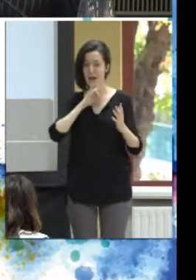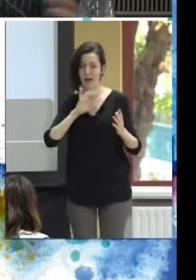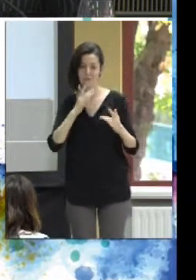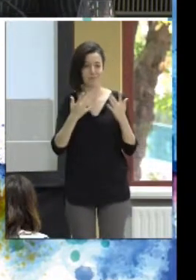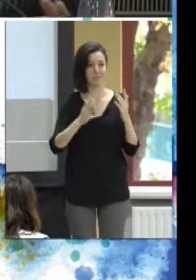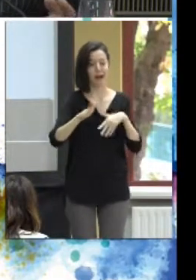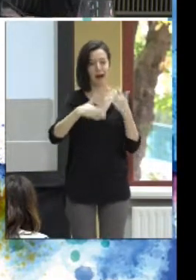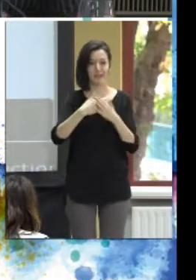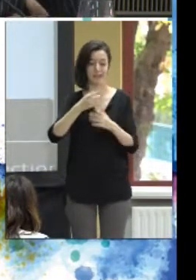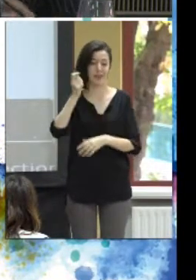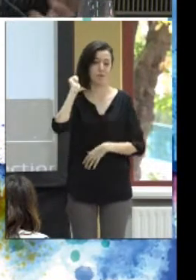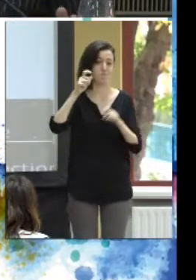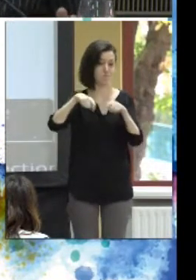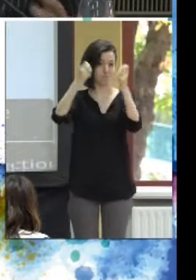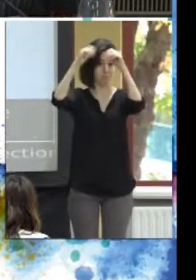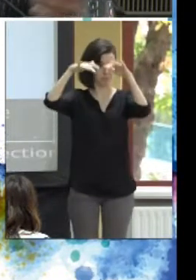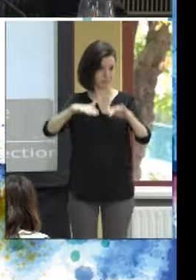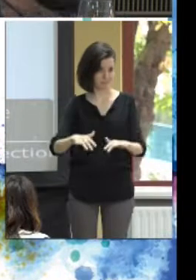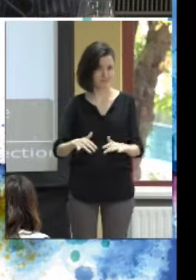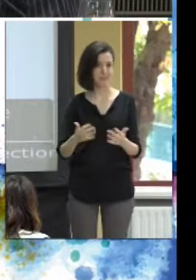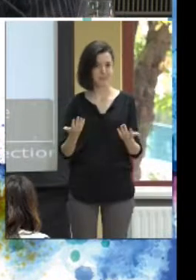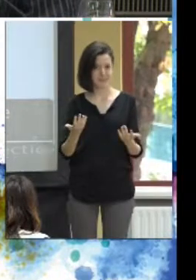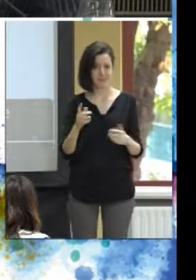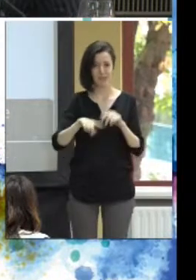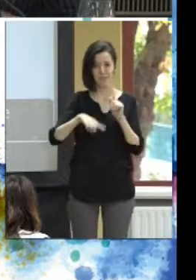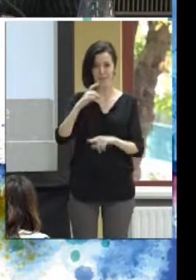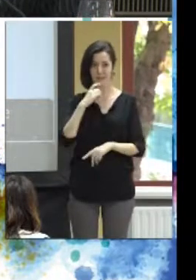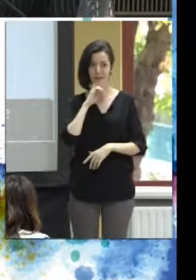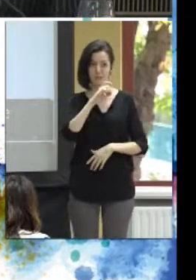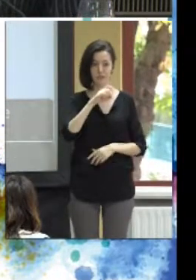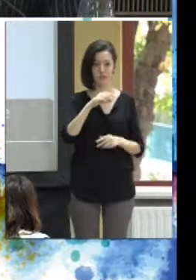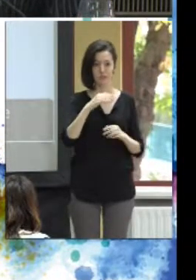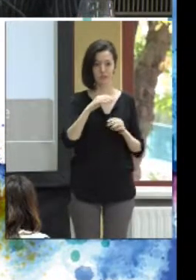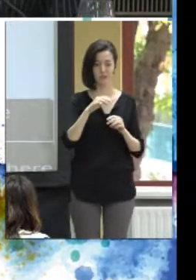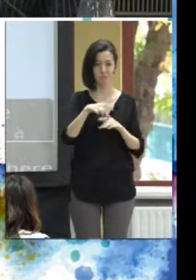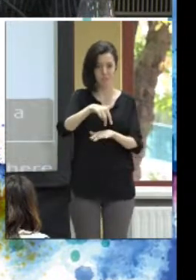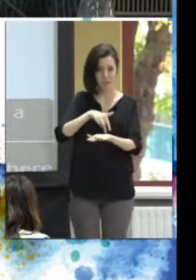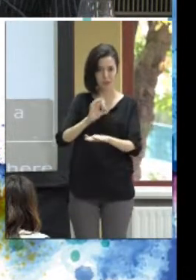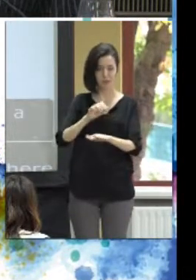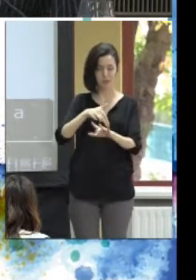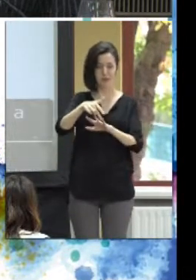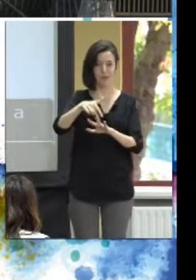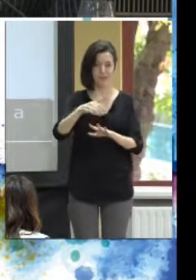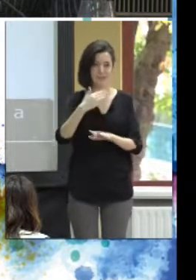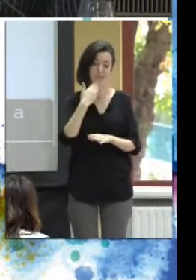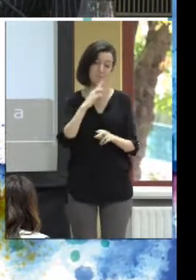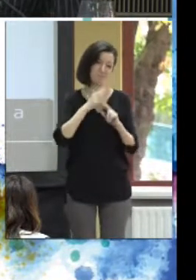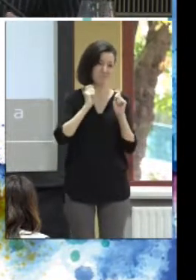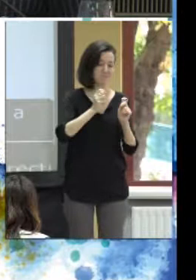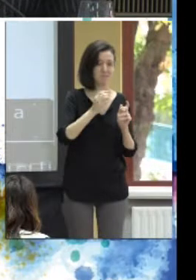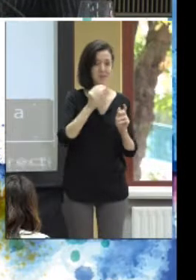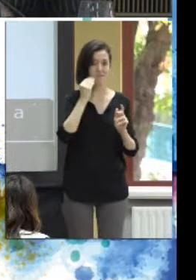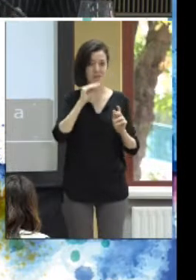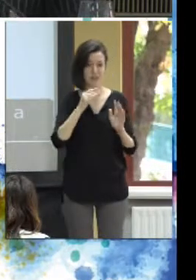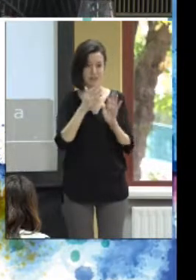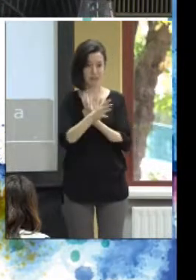gets stronger, longer, and so therefore you're wrong. And so you must change the direction, and then you end up in probably hitting, hopefully, your